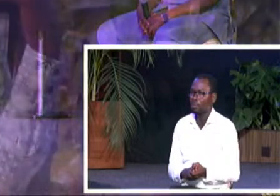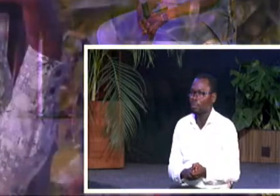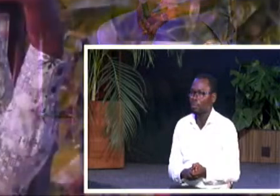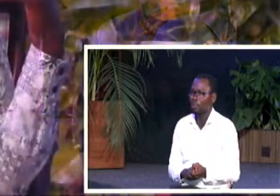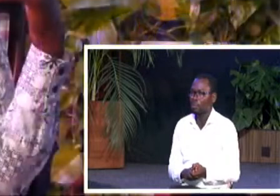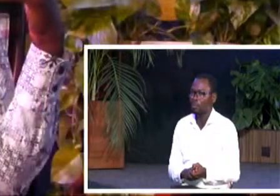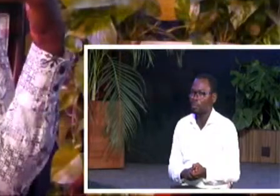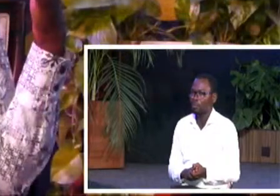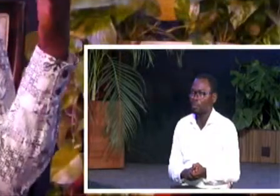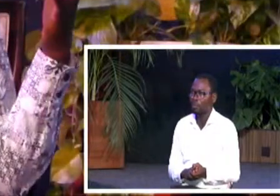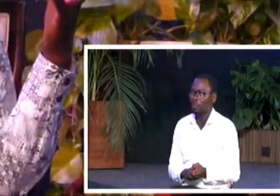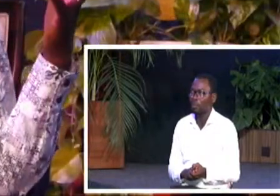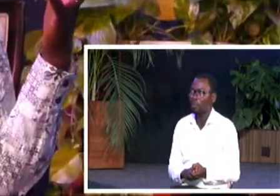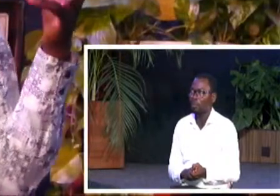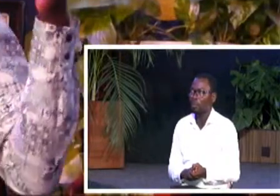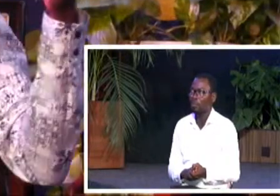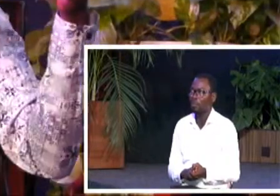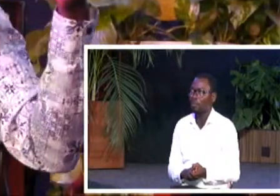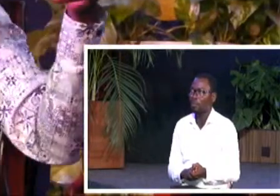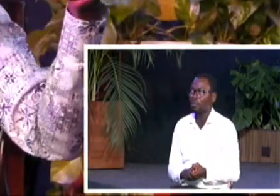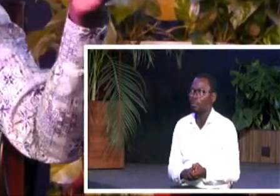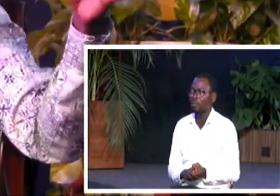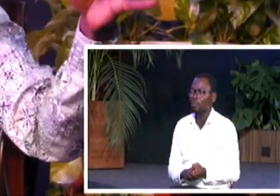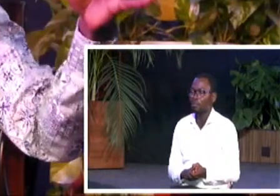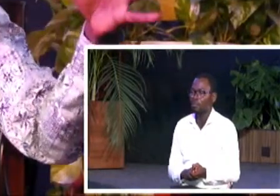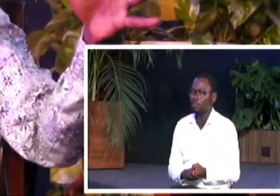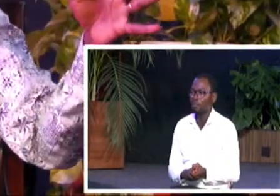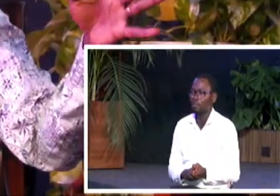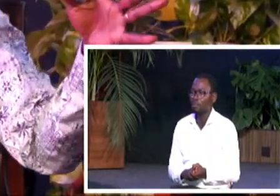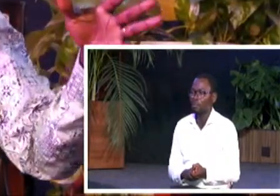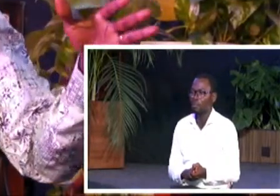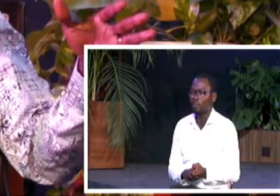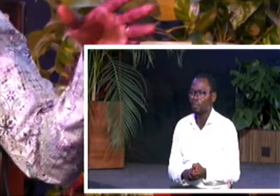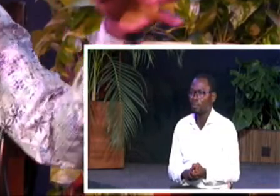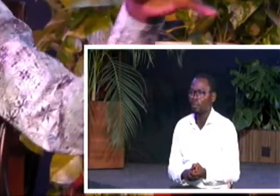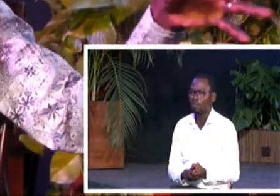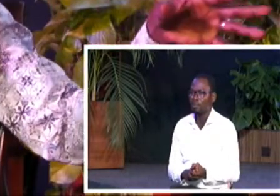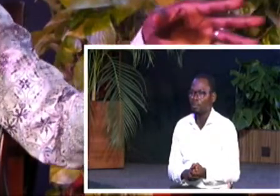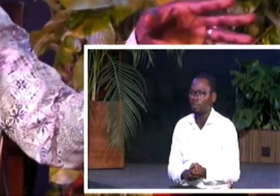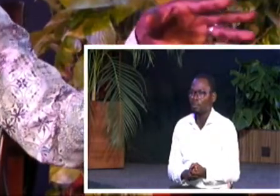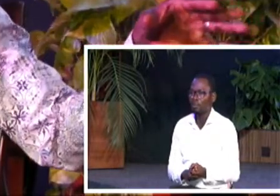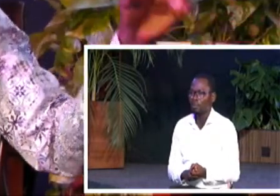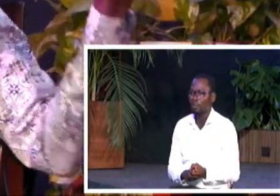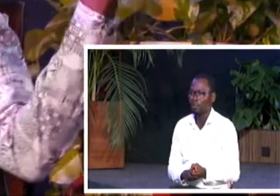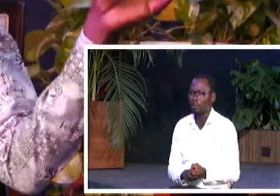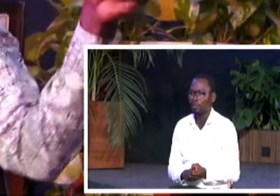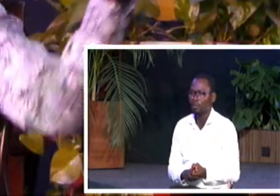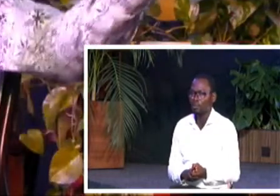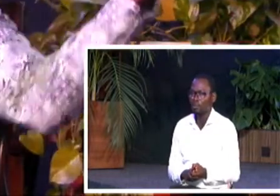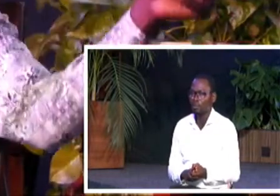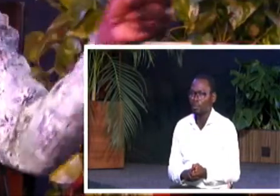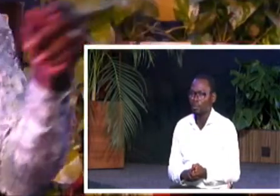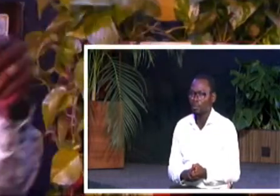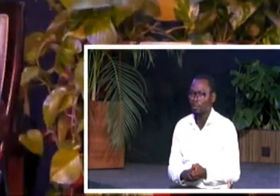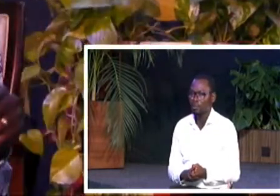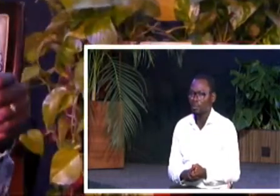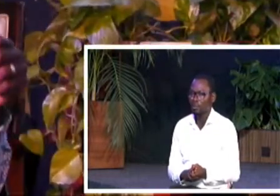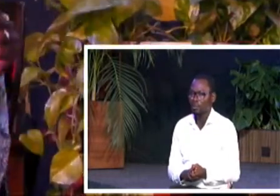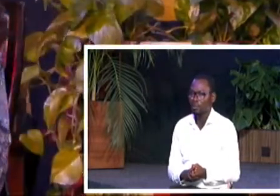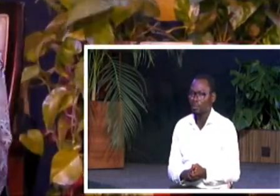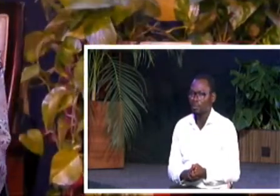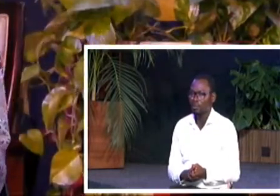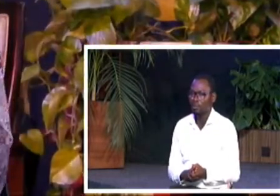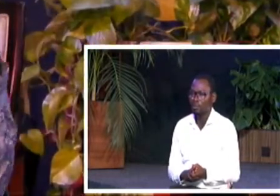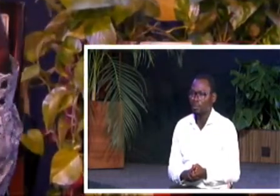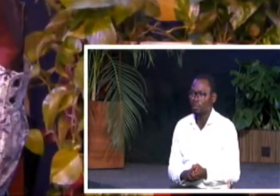What should we do? Let me start with you, Catherine. And you have your question waiting already. So let me ask you your question and you think about it. I'll go to him and come back to you.